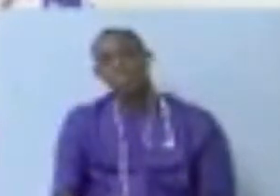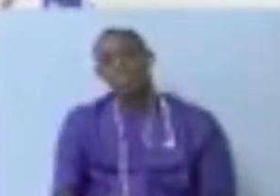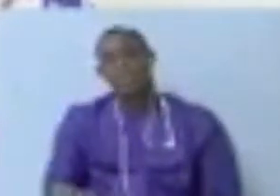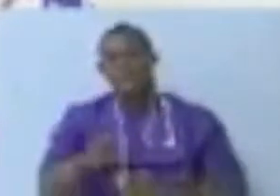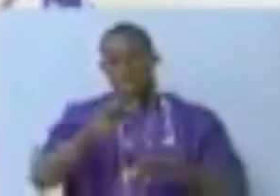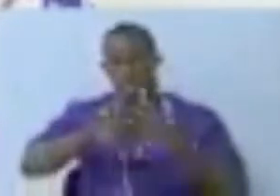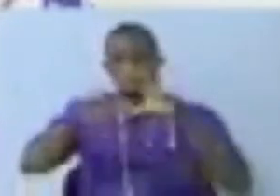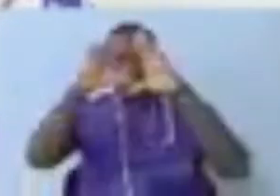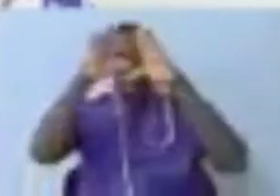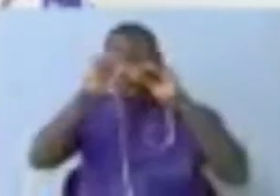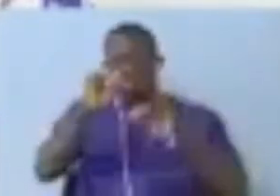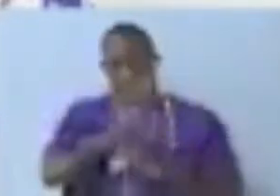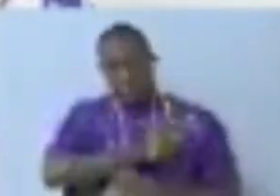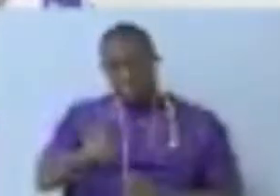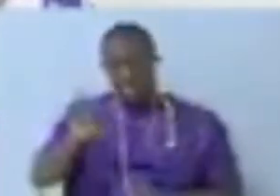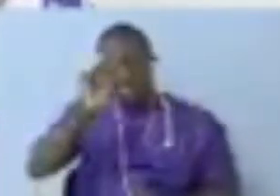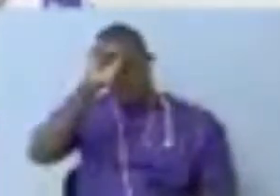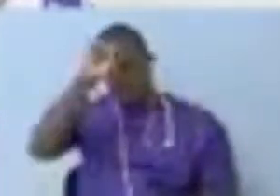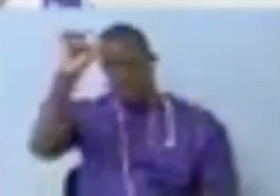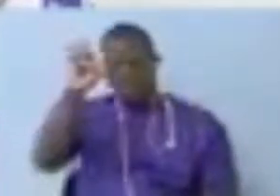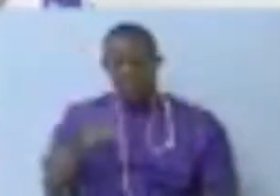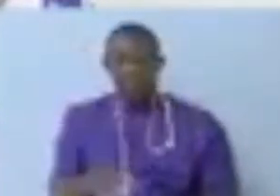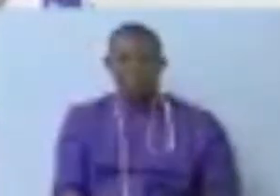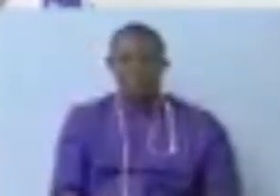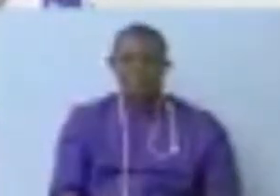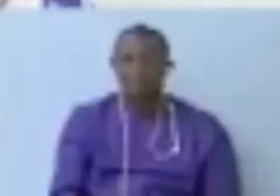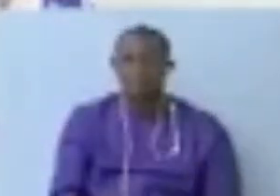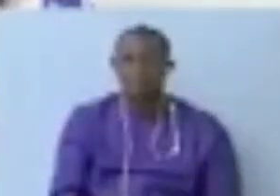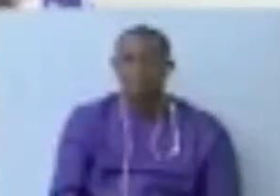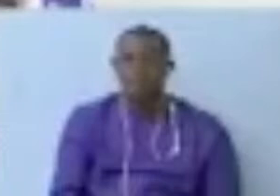office of the Vice President.